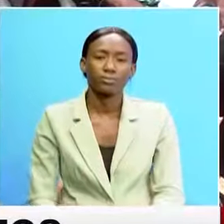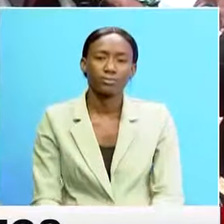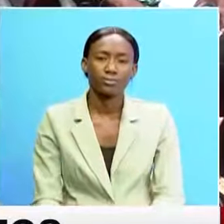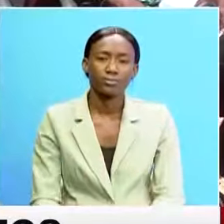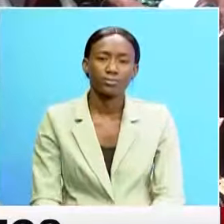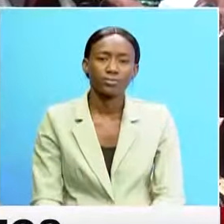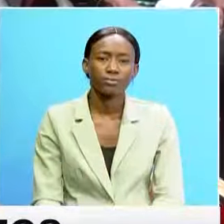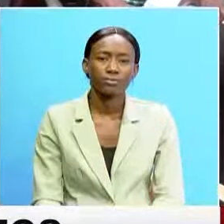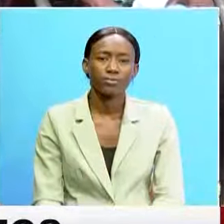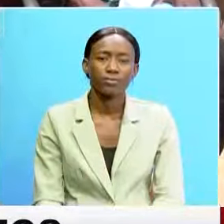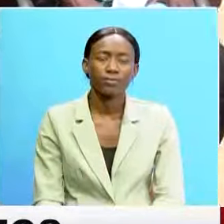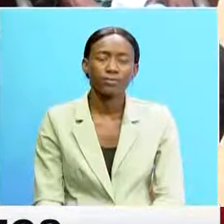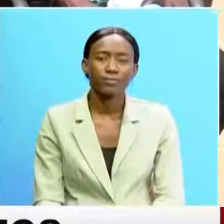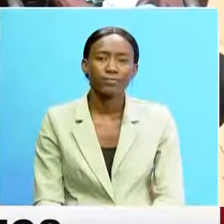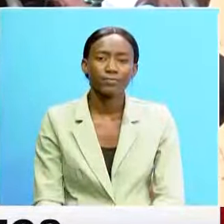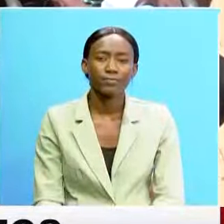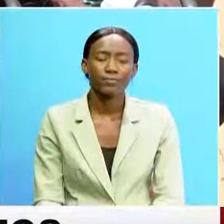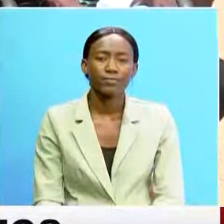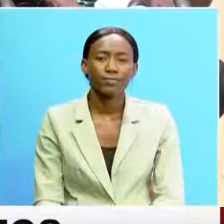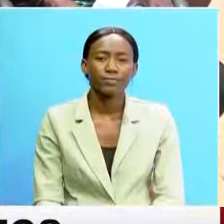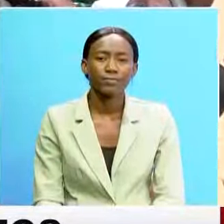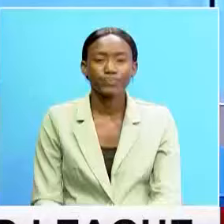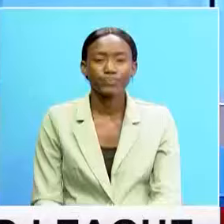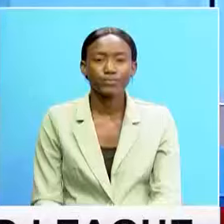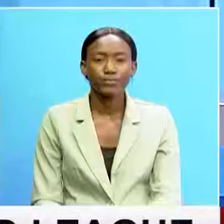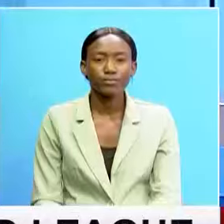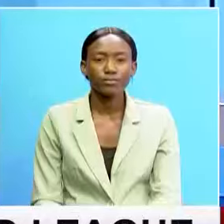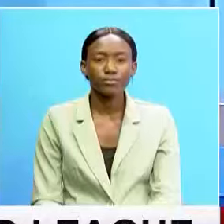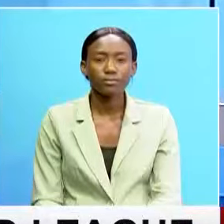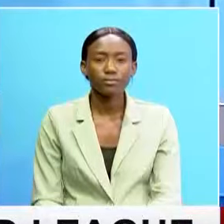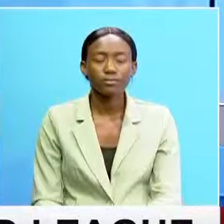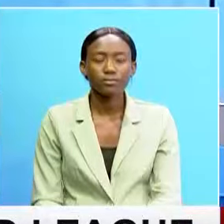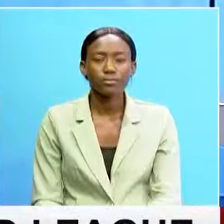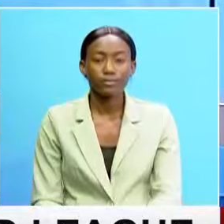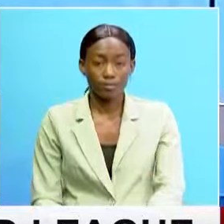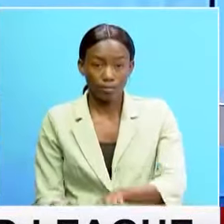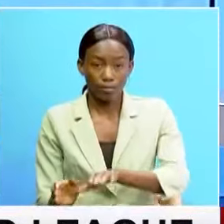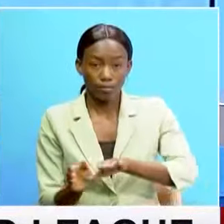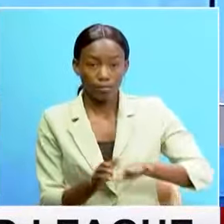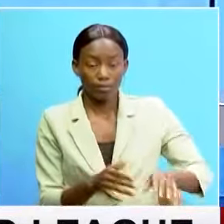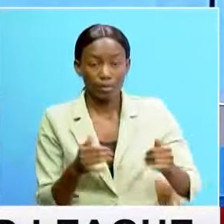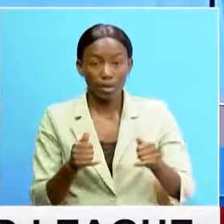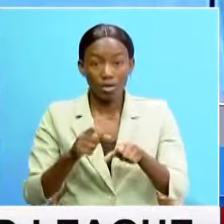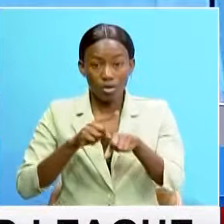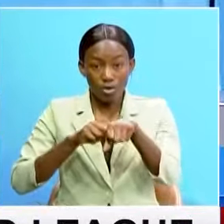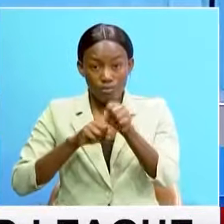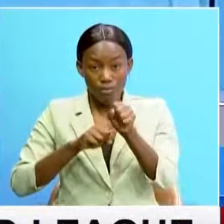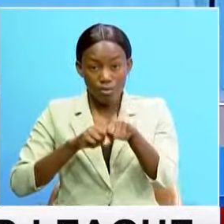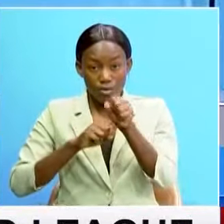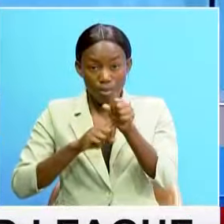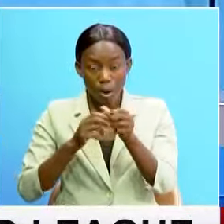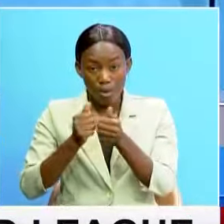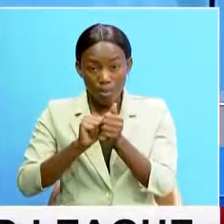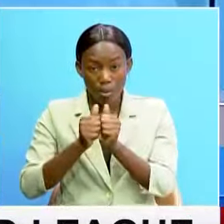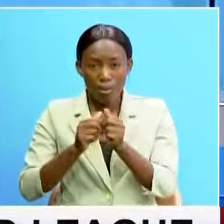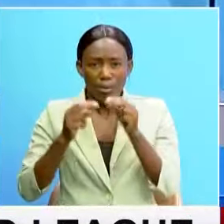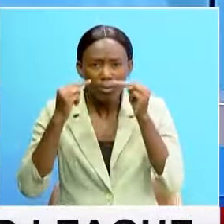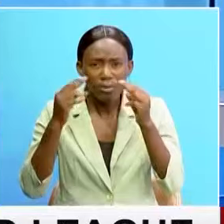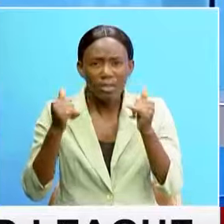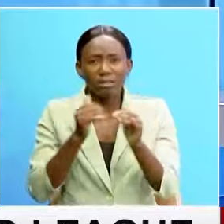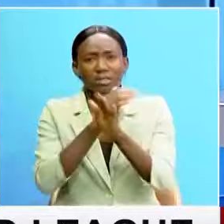News in Kapirimposhi District, Central Province. Lastly, in sports news, Zambia's Olympic